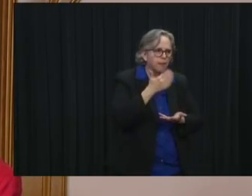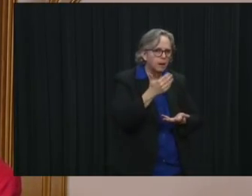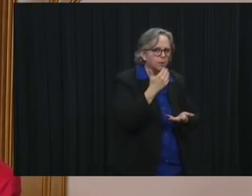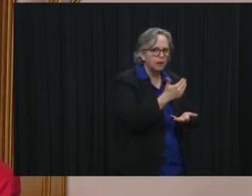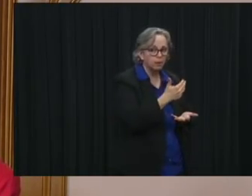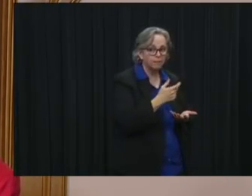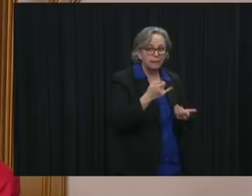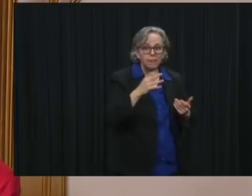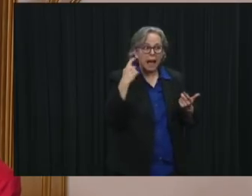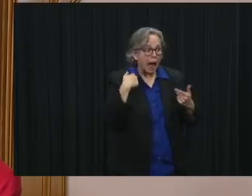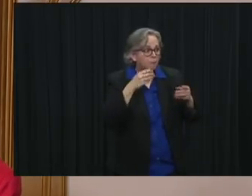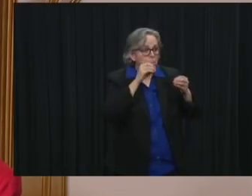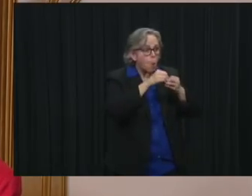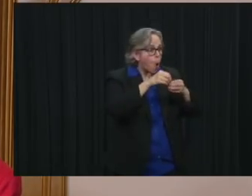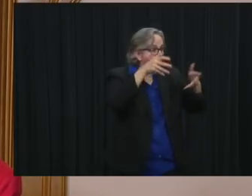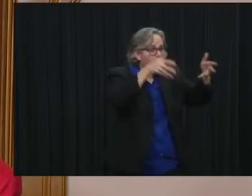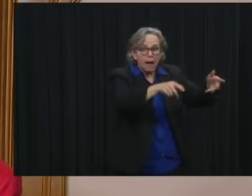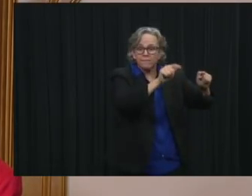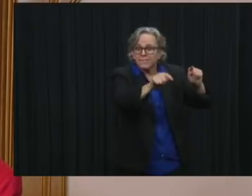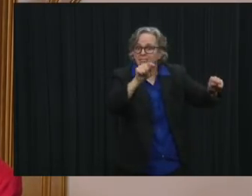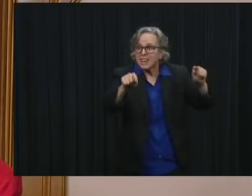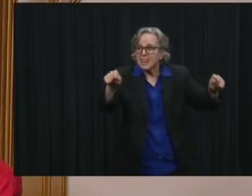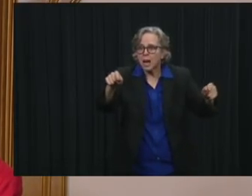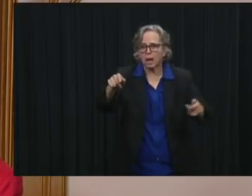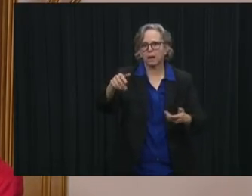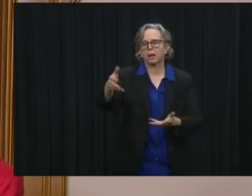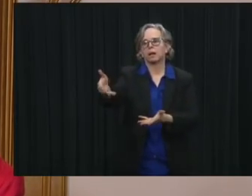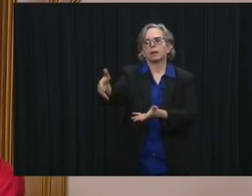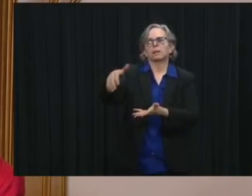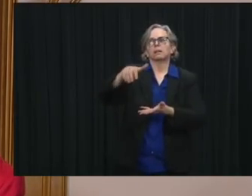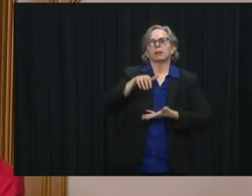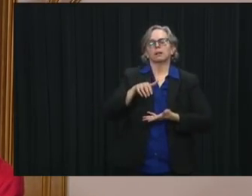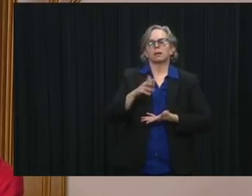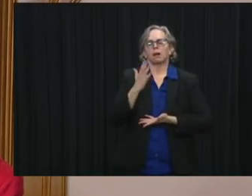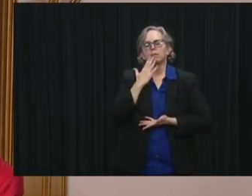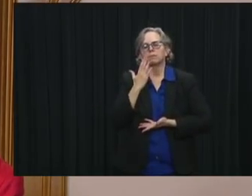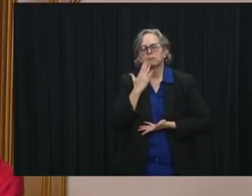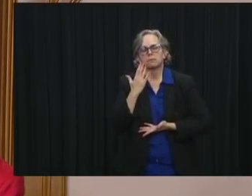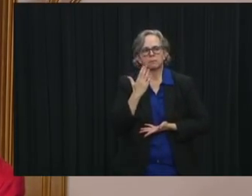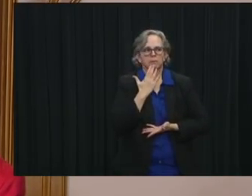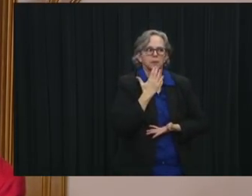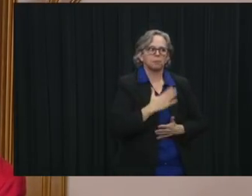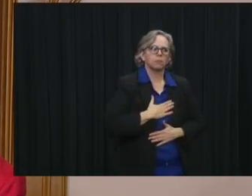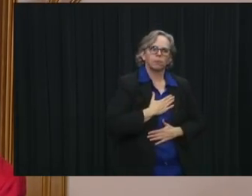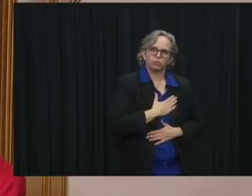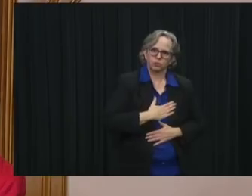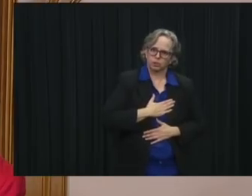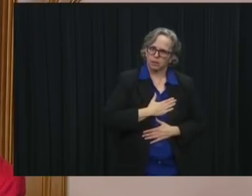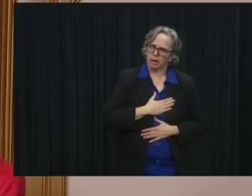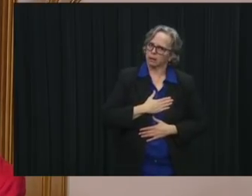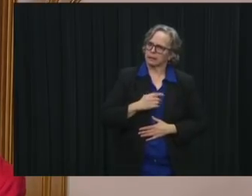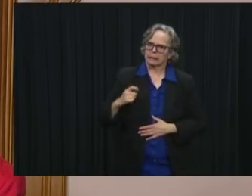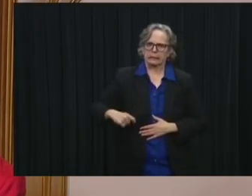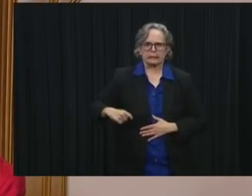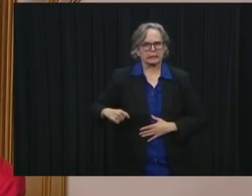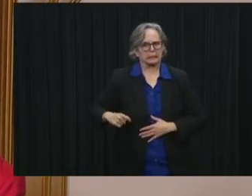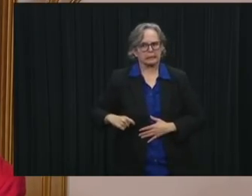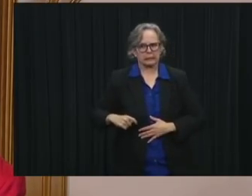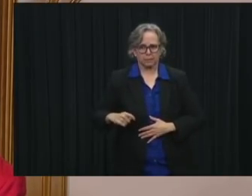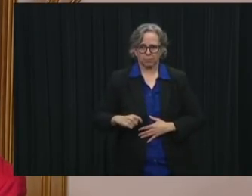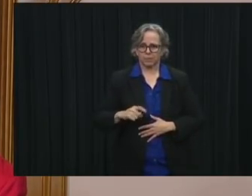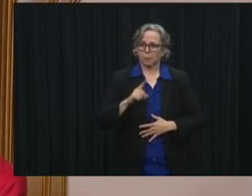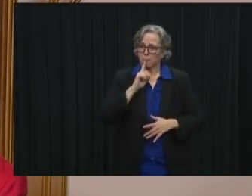can add to this, we will certainly appreciate it. We truly, truly are all in this